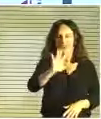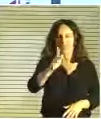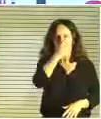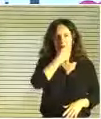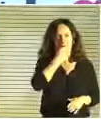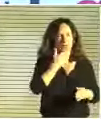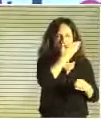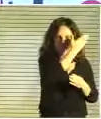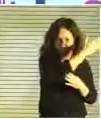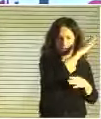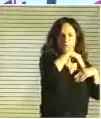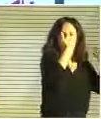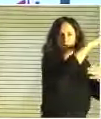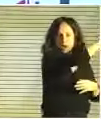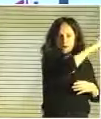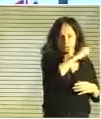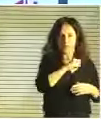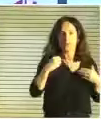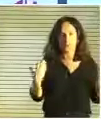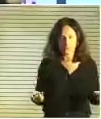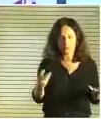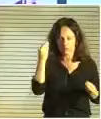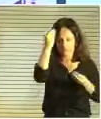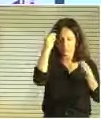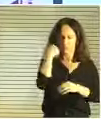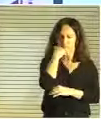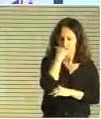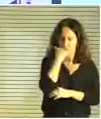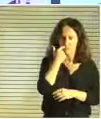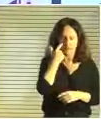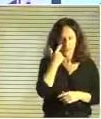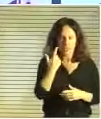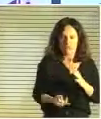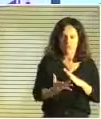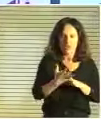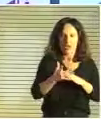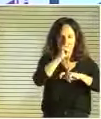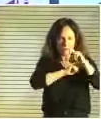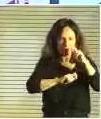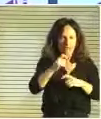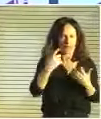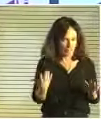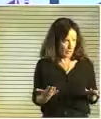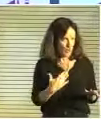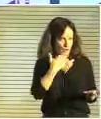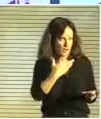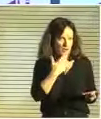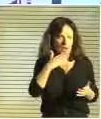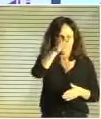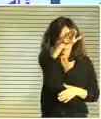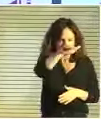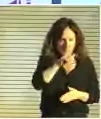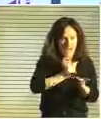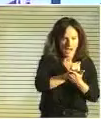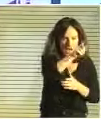start an association. So we brought all the farmers and all the wine farmers and all the farmers together and said,